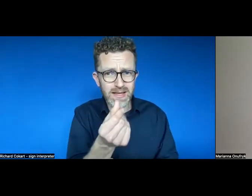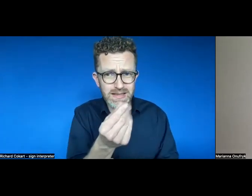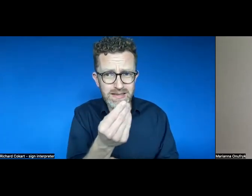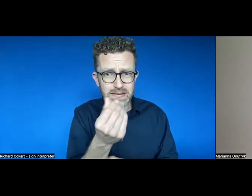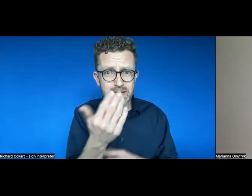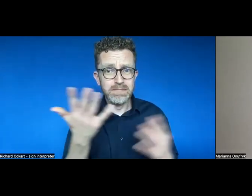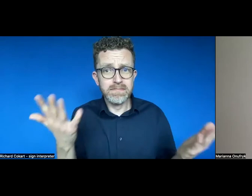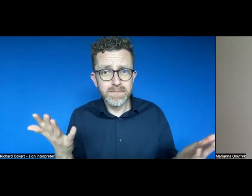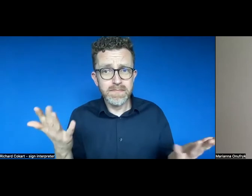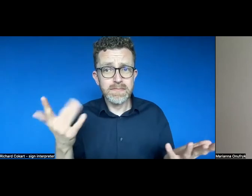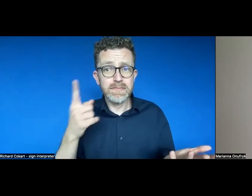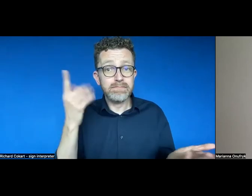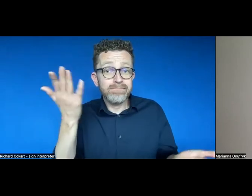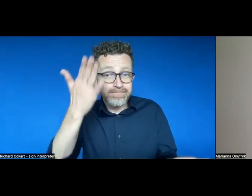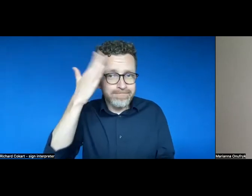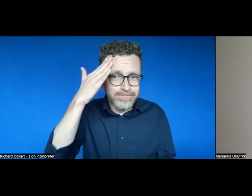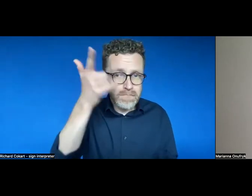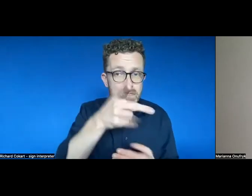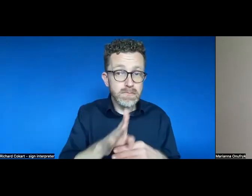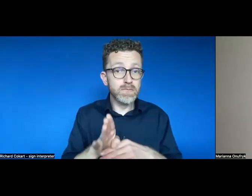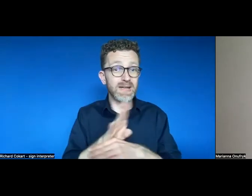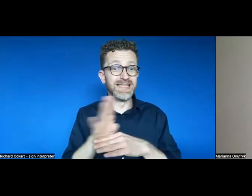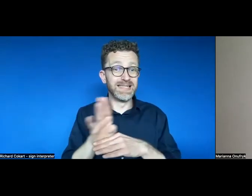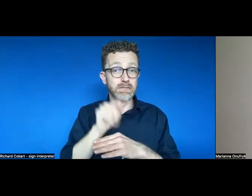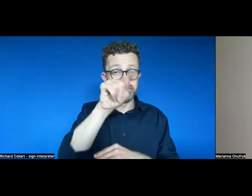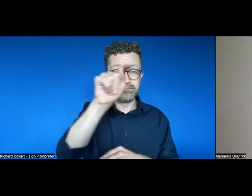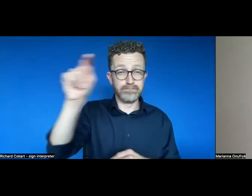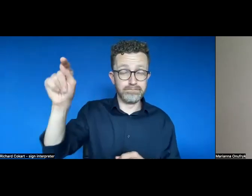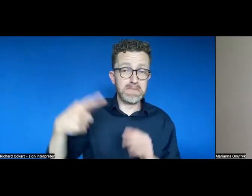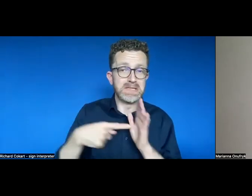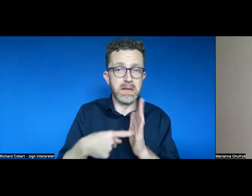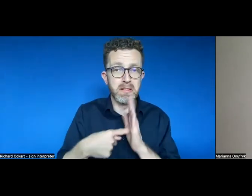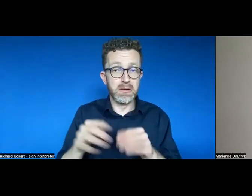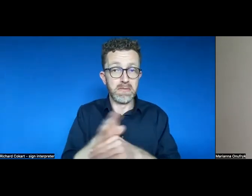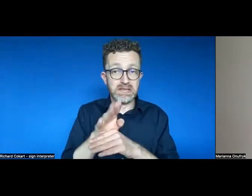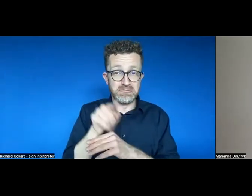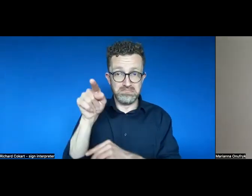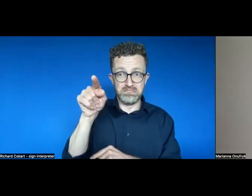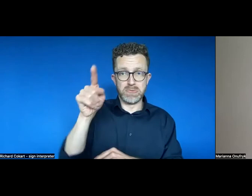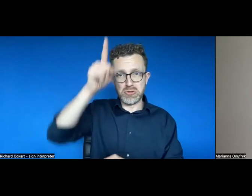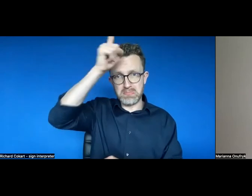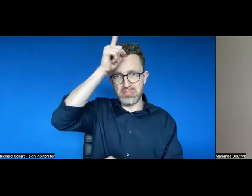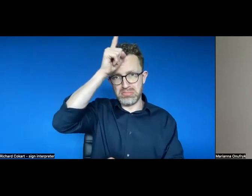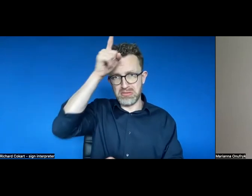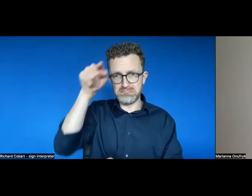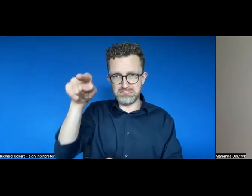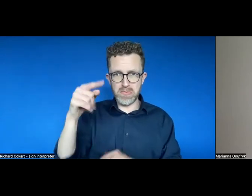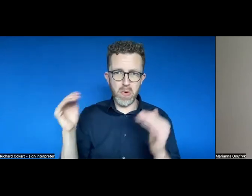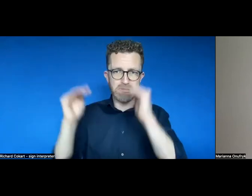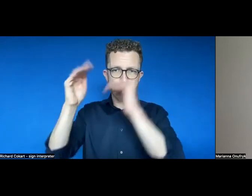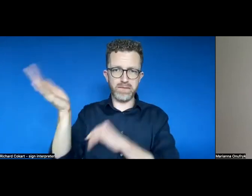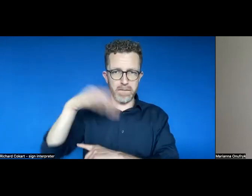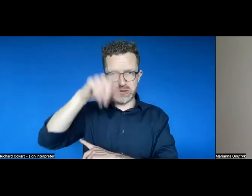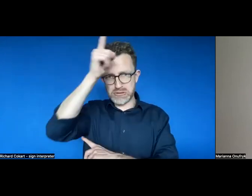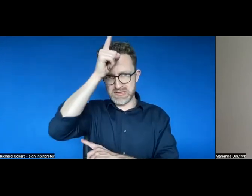and it was closed at the beginning of this war. All the